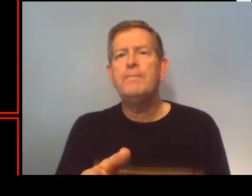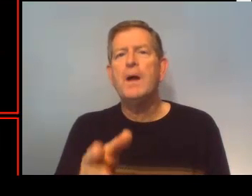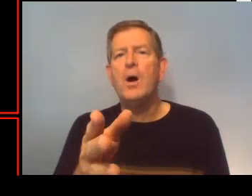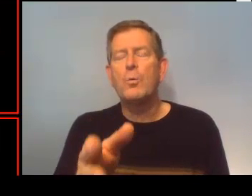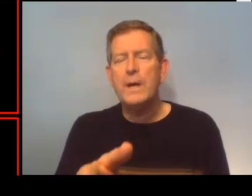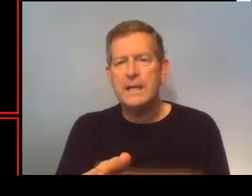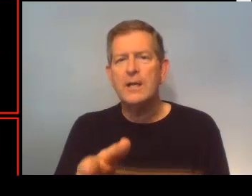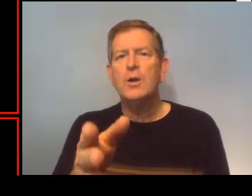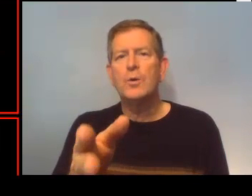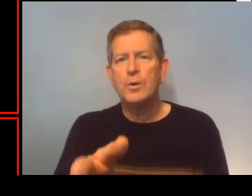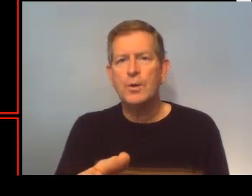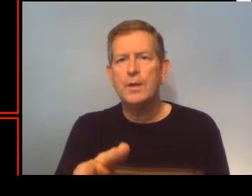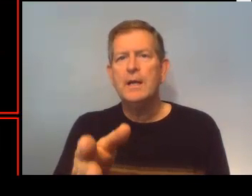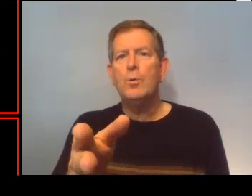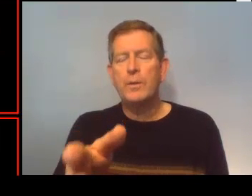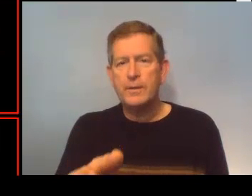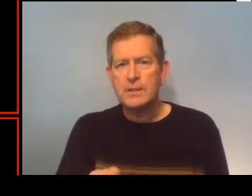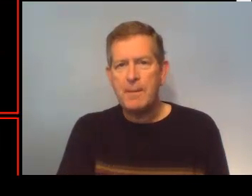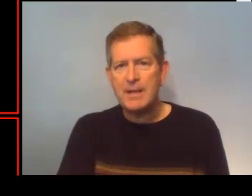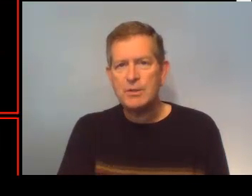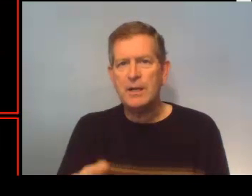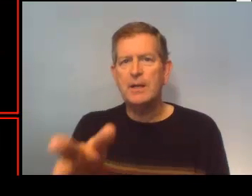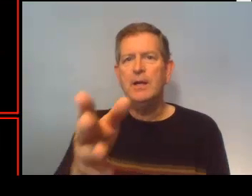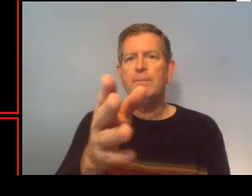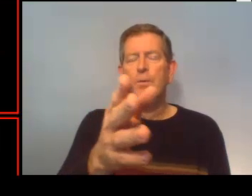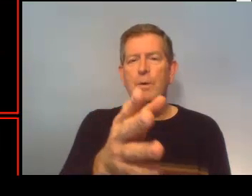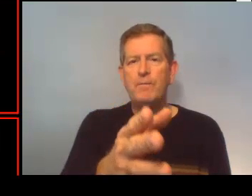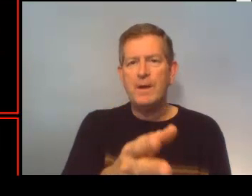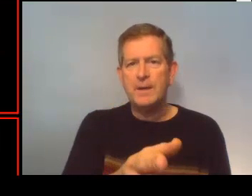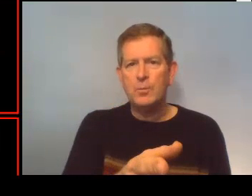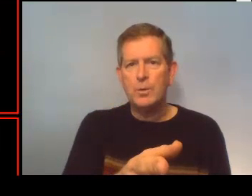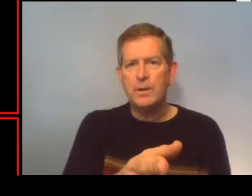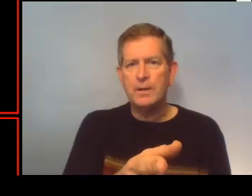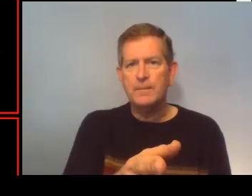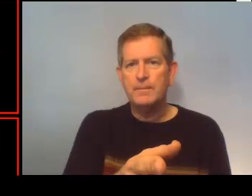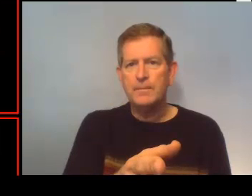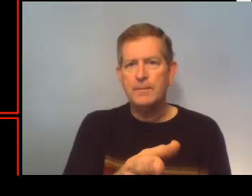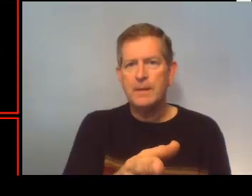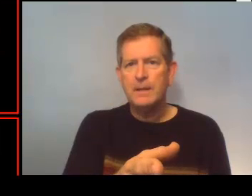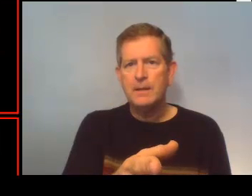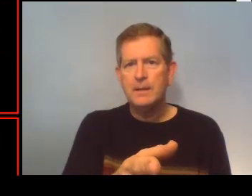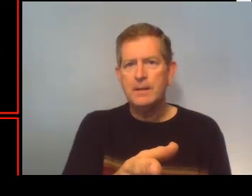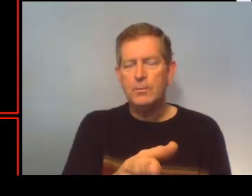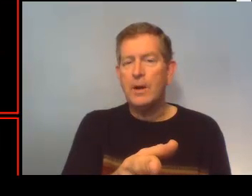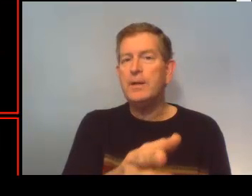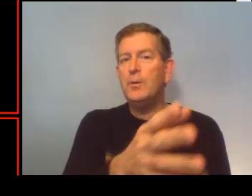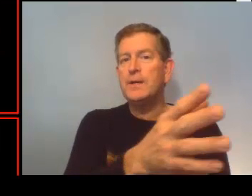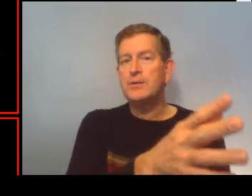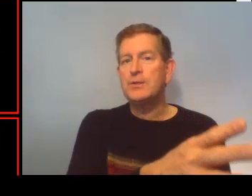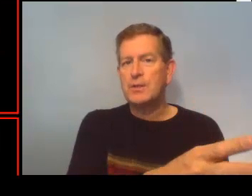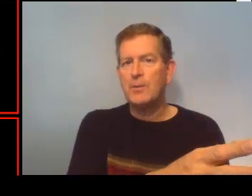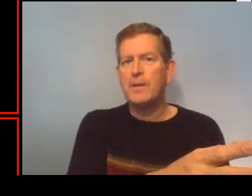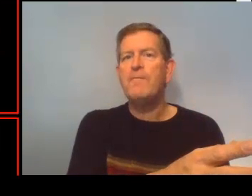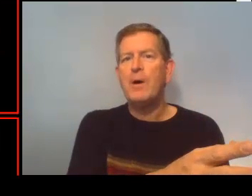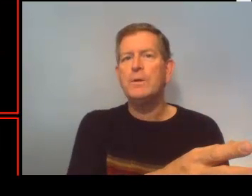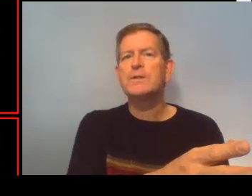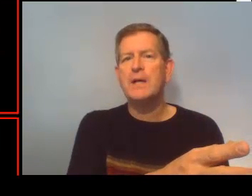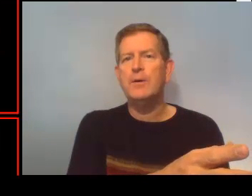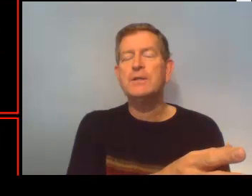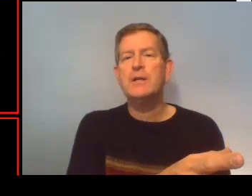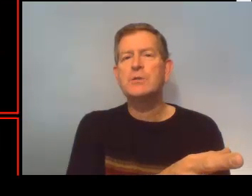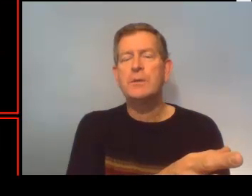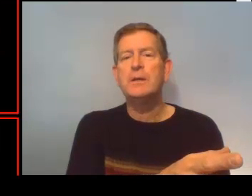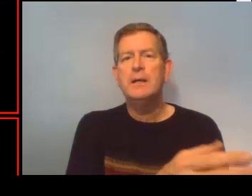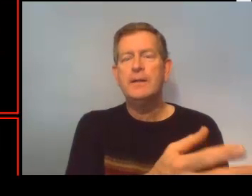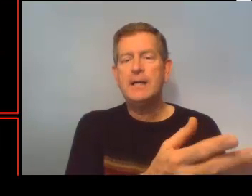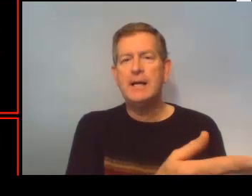you already learned whether this is a masculine or a feminine word? We already know it doesn't start with a vowel sound.